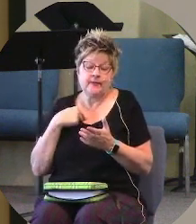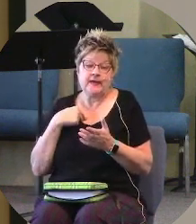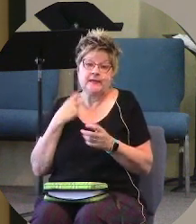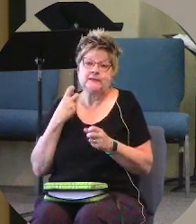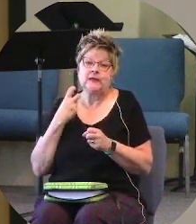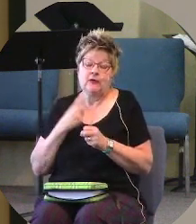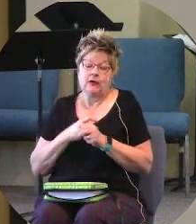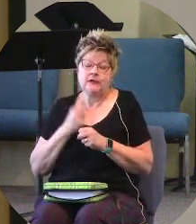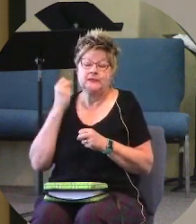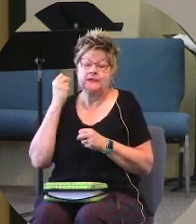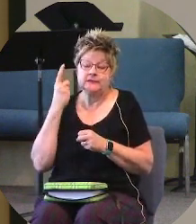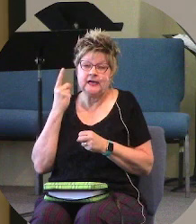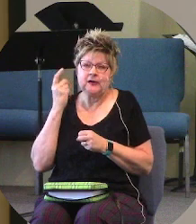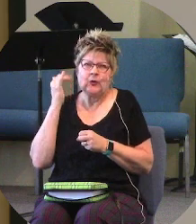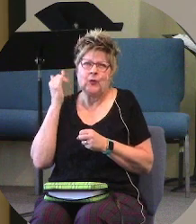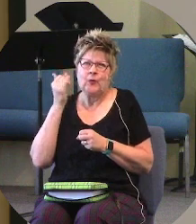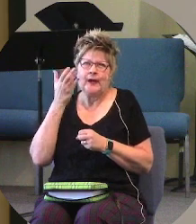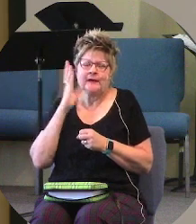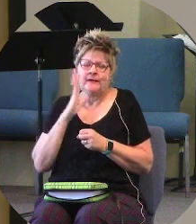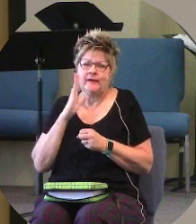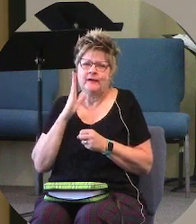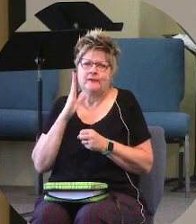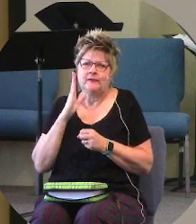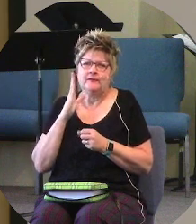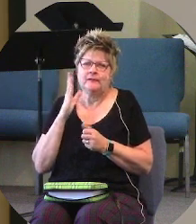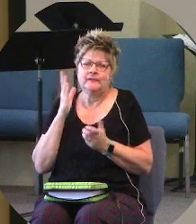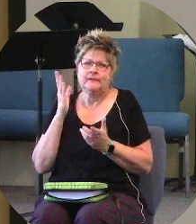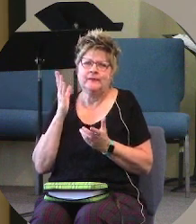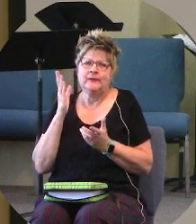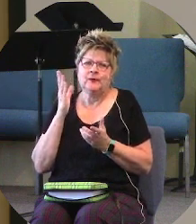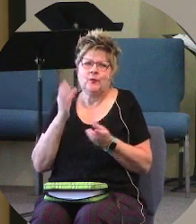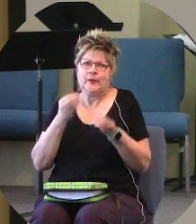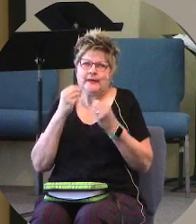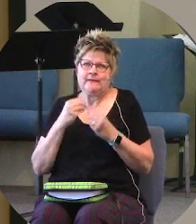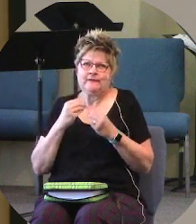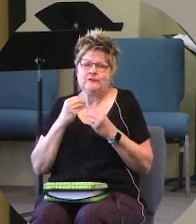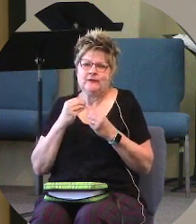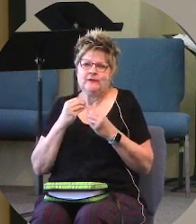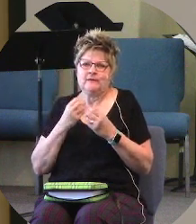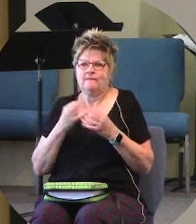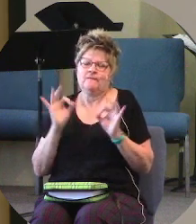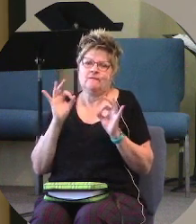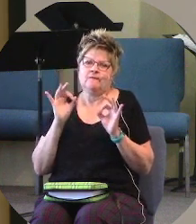hardest to understand, is why God would ever, ever give us free will.